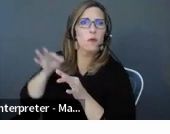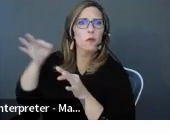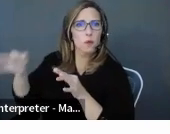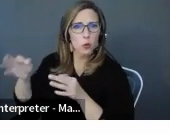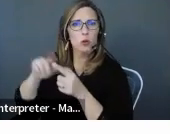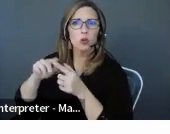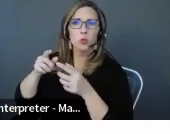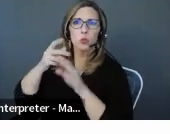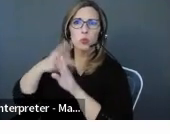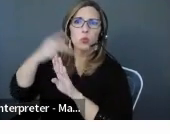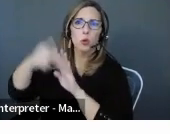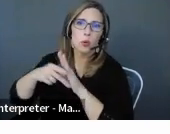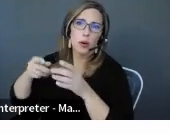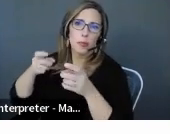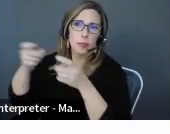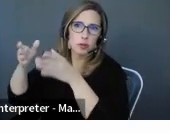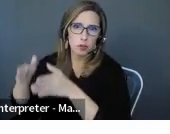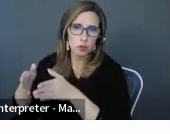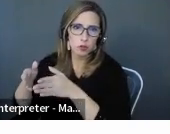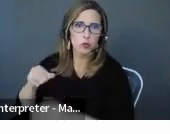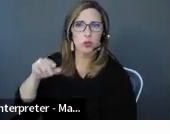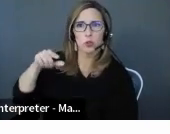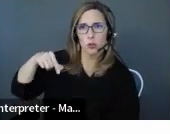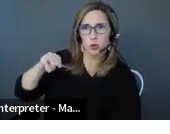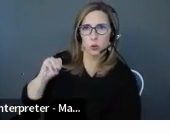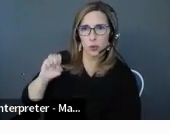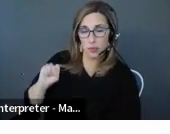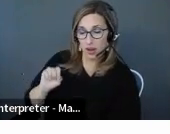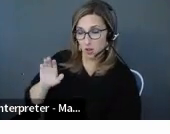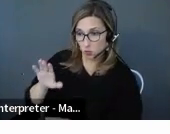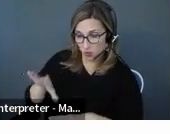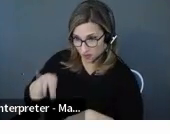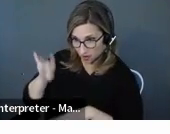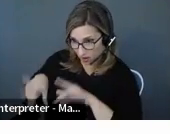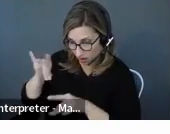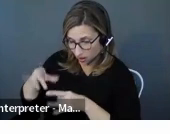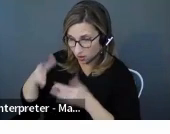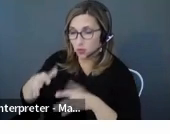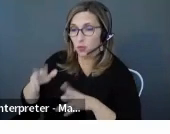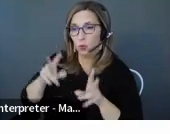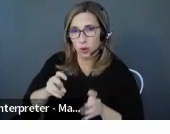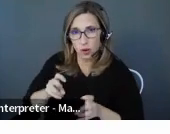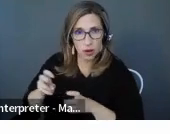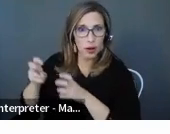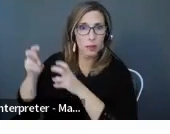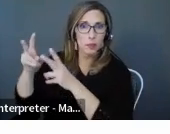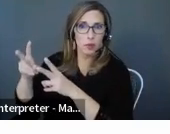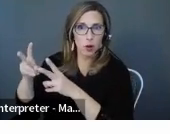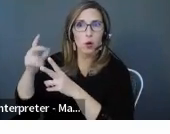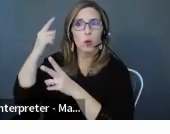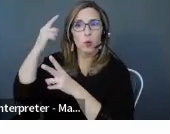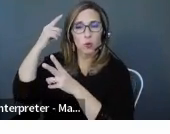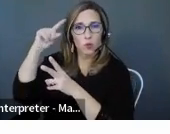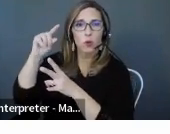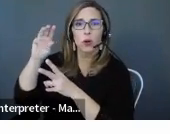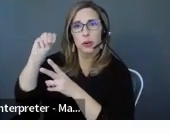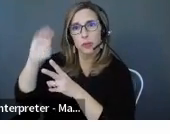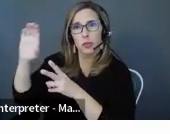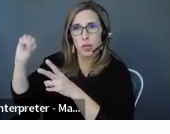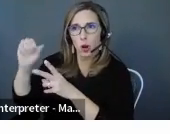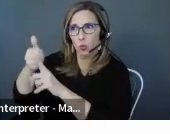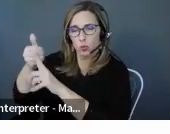program managers. QMS will upload their findings to the Quality Review Tracker for remediation by MCOs and